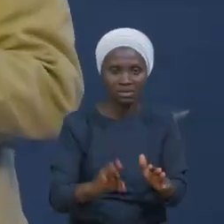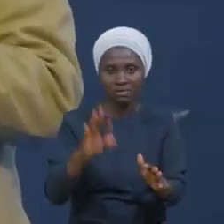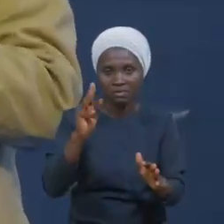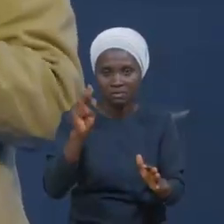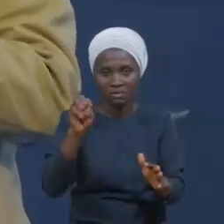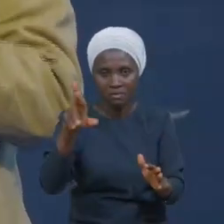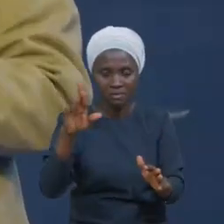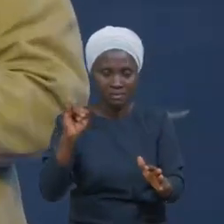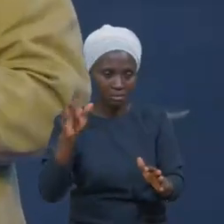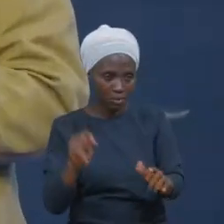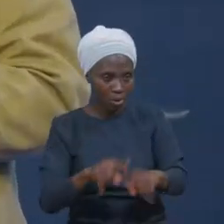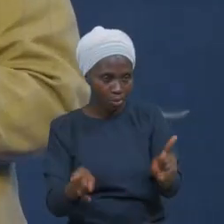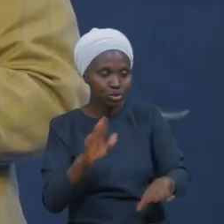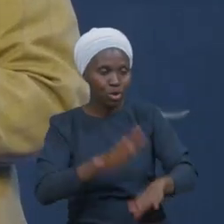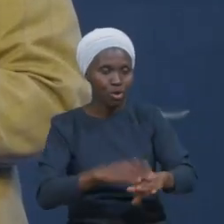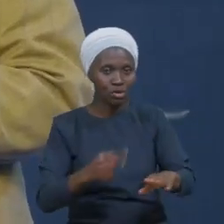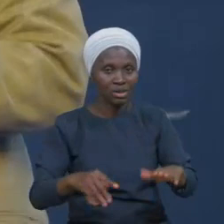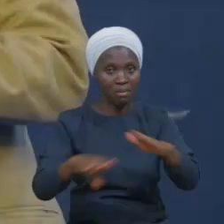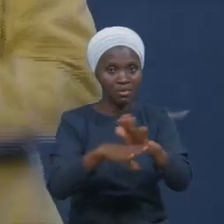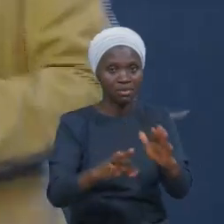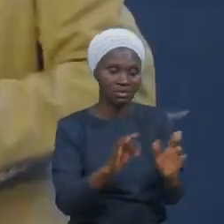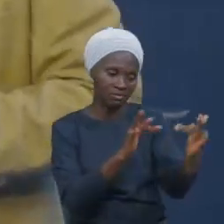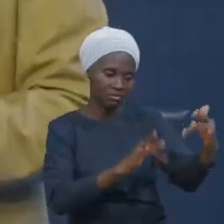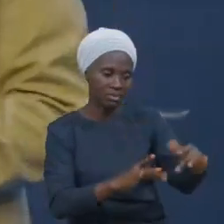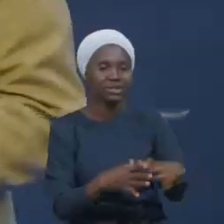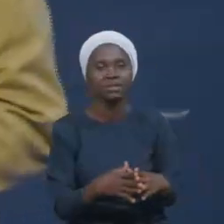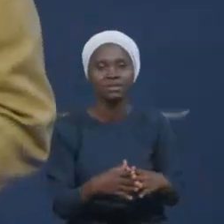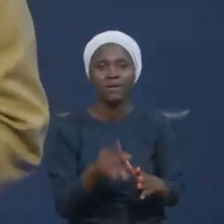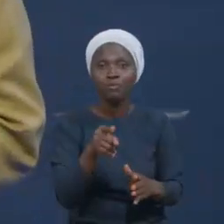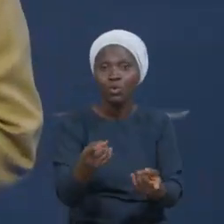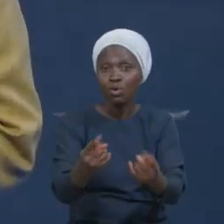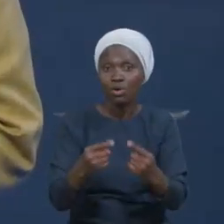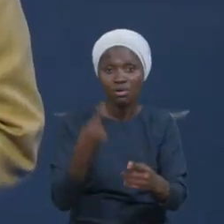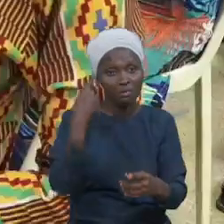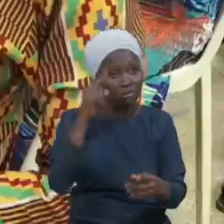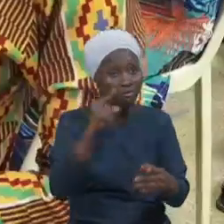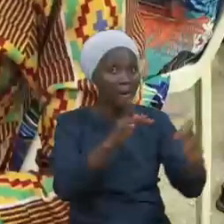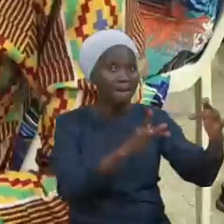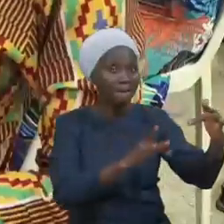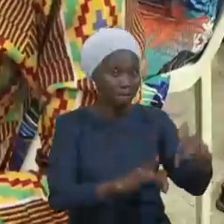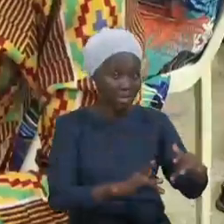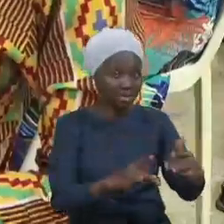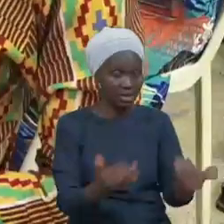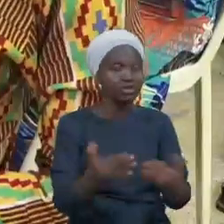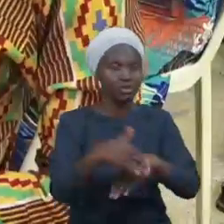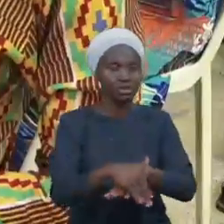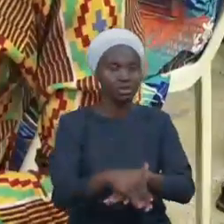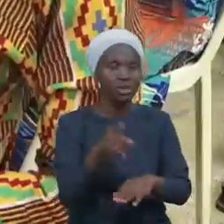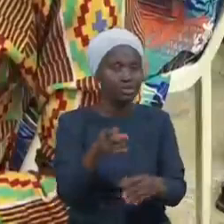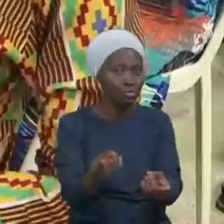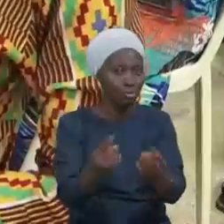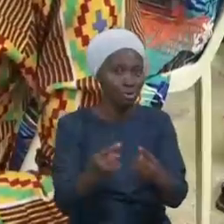the basis of mercy. You come for mercy tonight. I said you come for